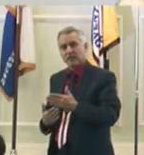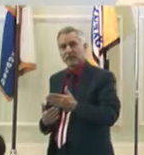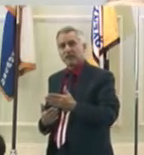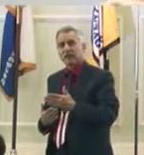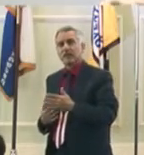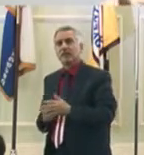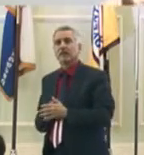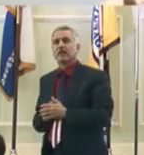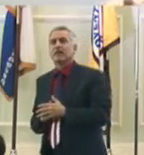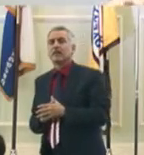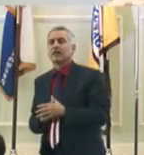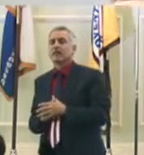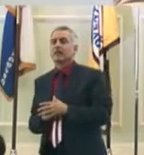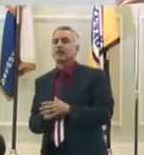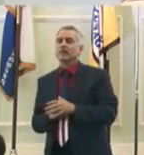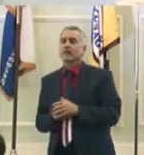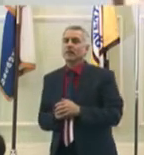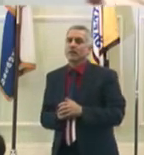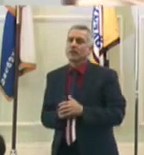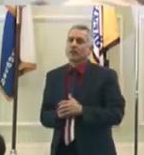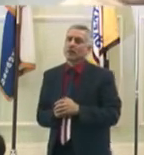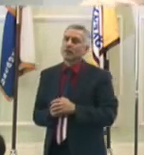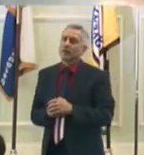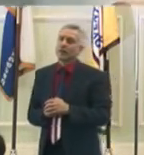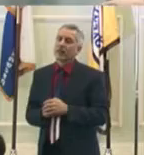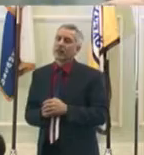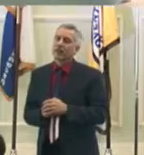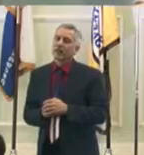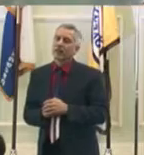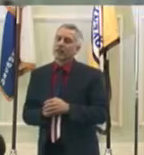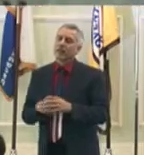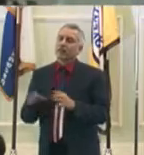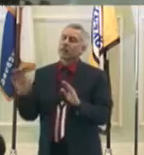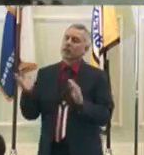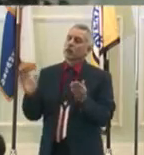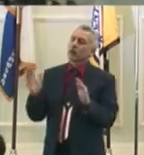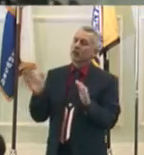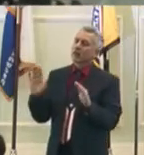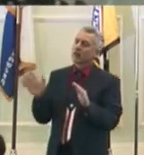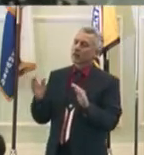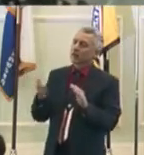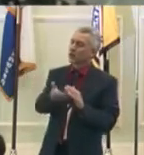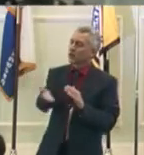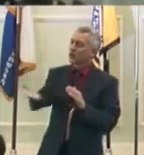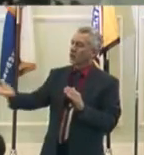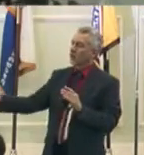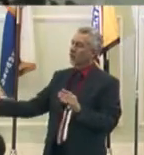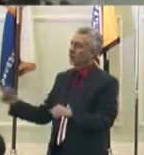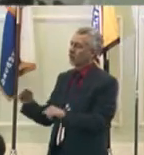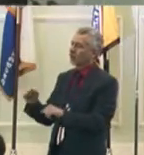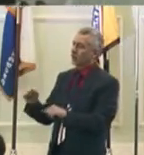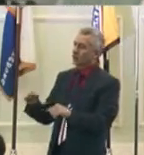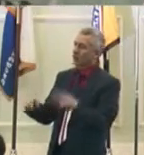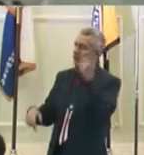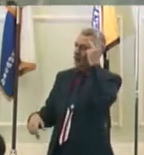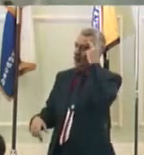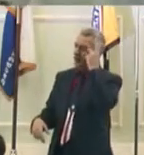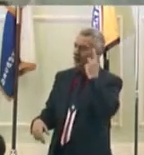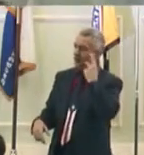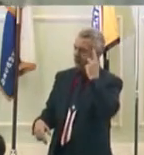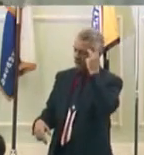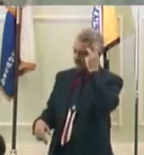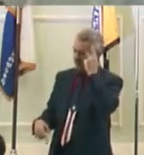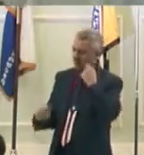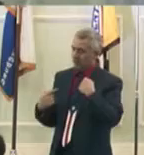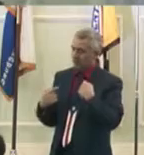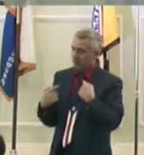and daughters who have parents, right? And so every chance you get, you share it, right? And sometimes you get wise, you know,